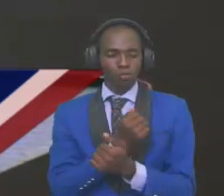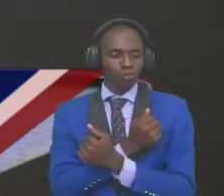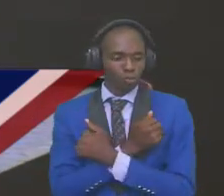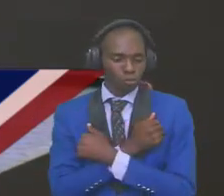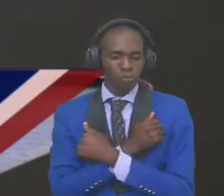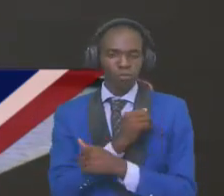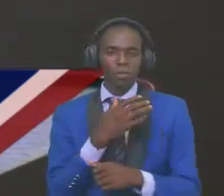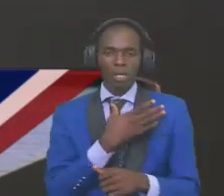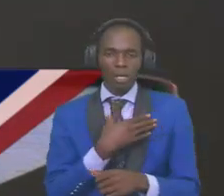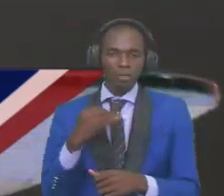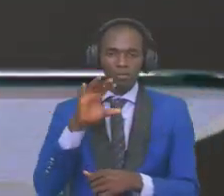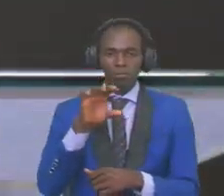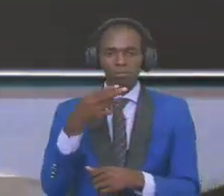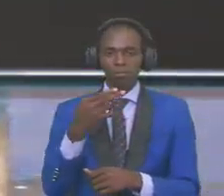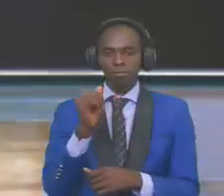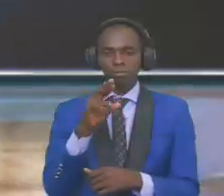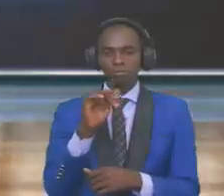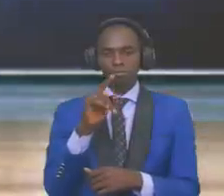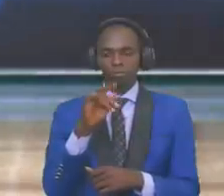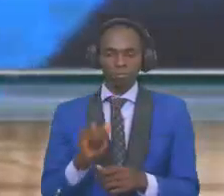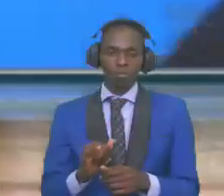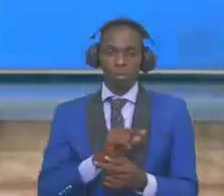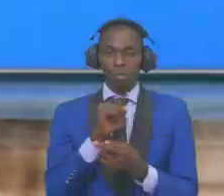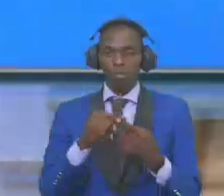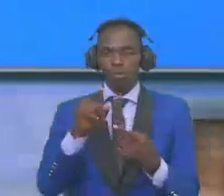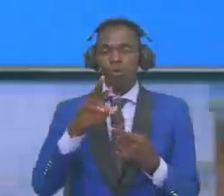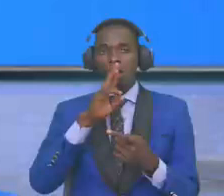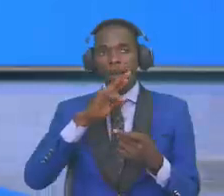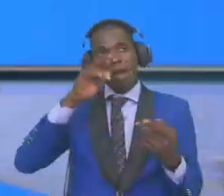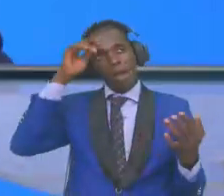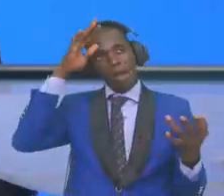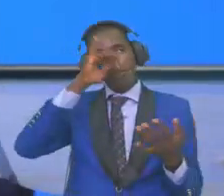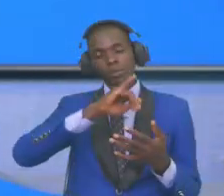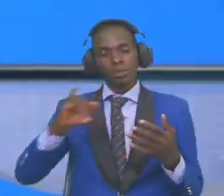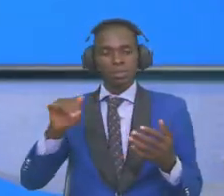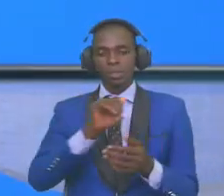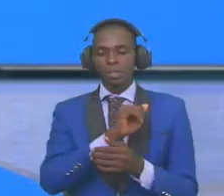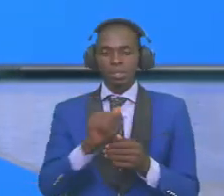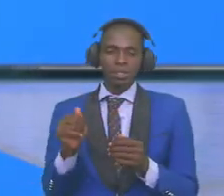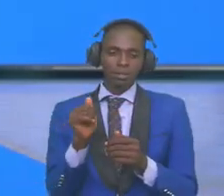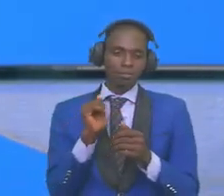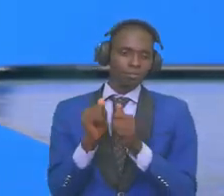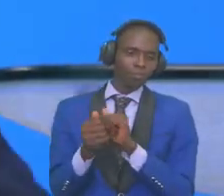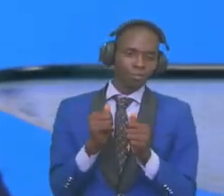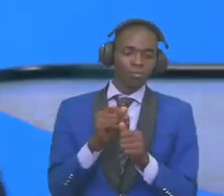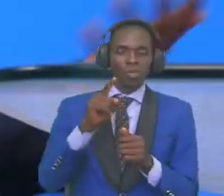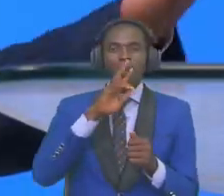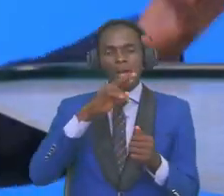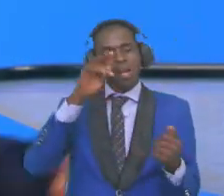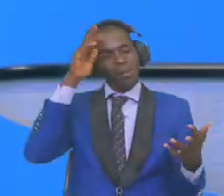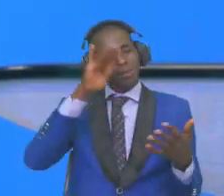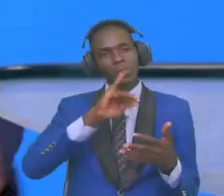love. When you're expecting a raise, when you're expecting a great reward, when